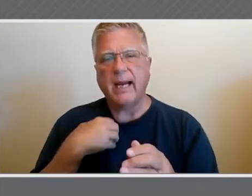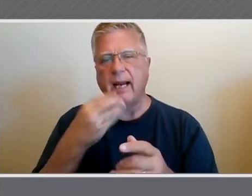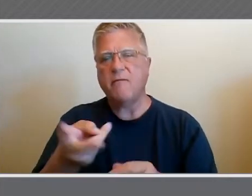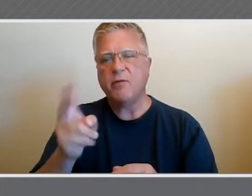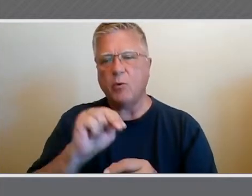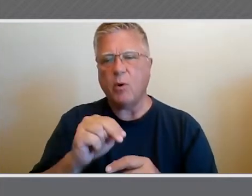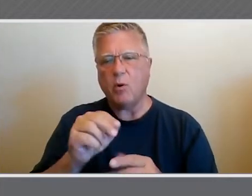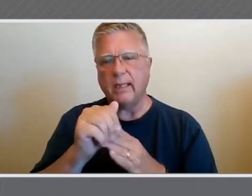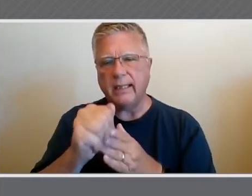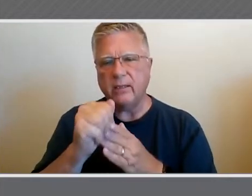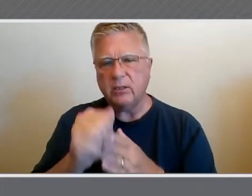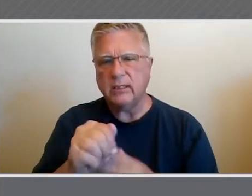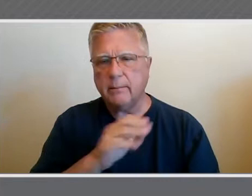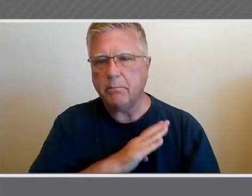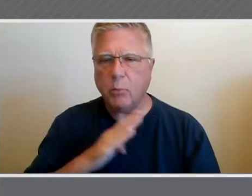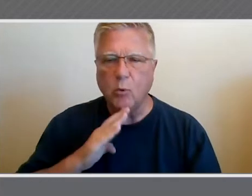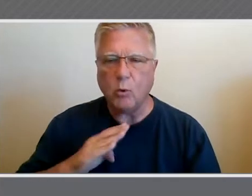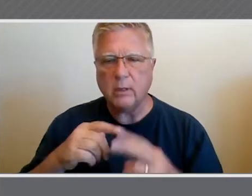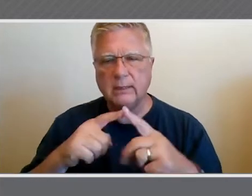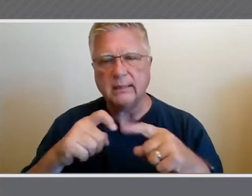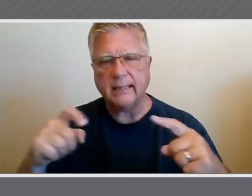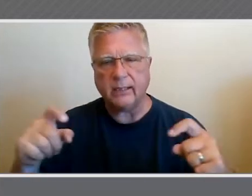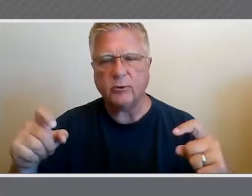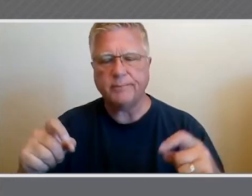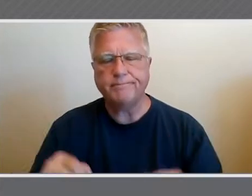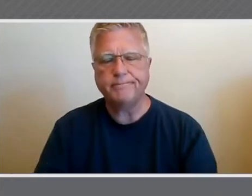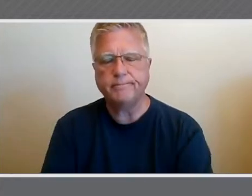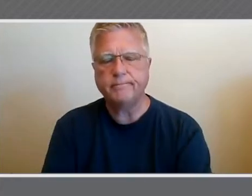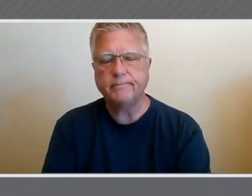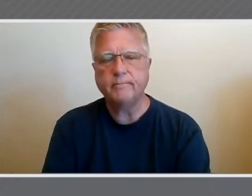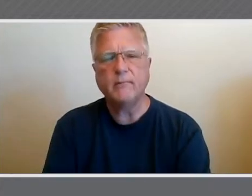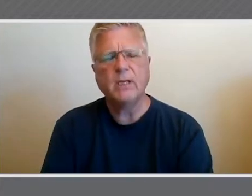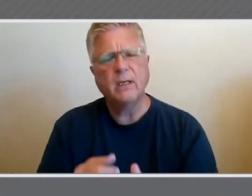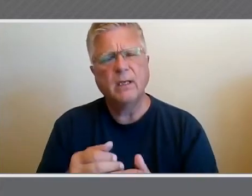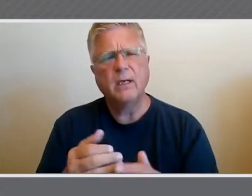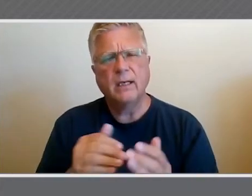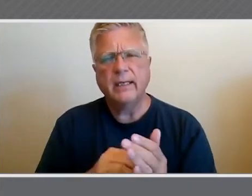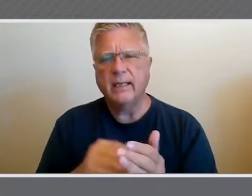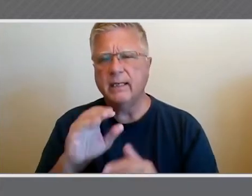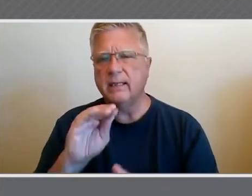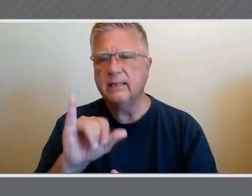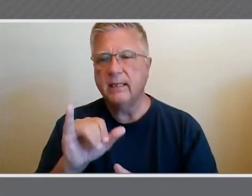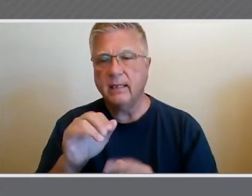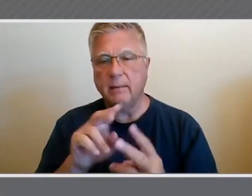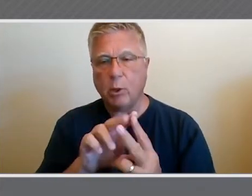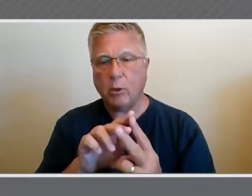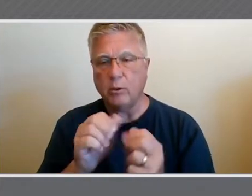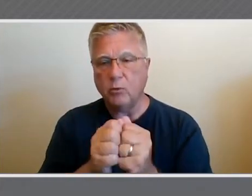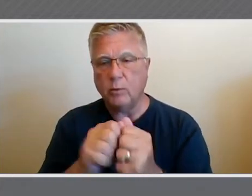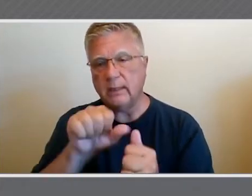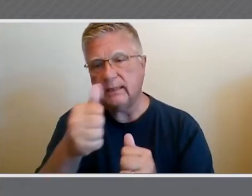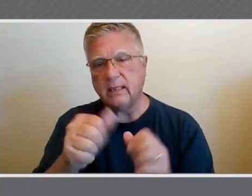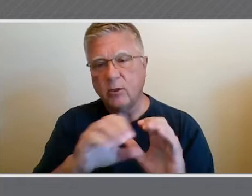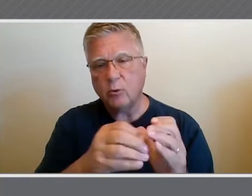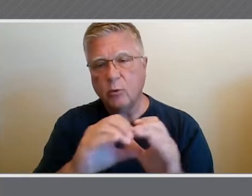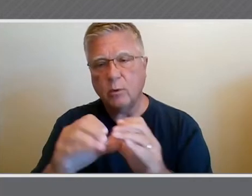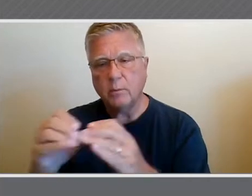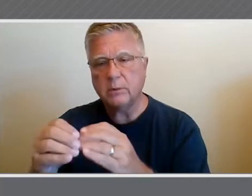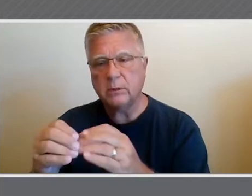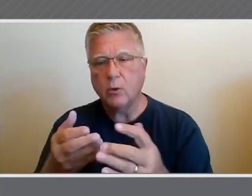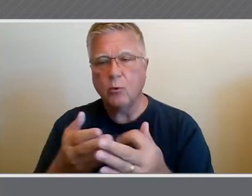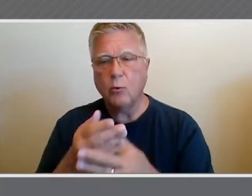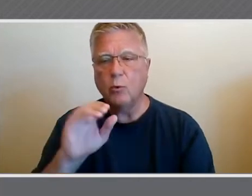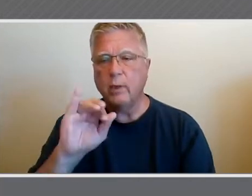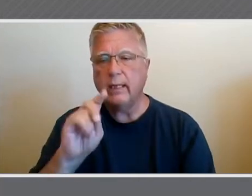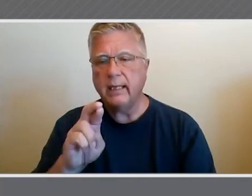leadership, boards, etc. Again, the city does partner with these other entities via